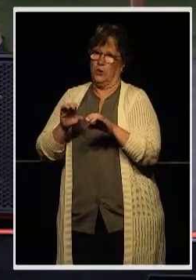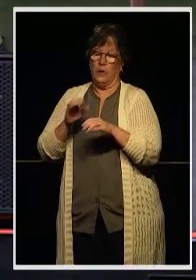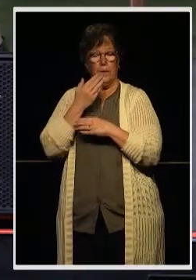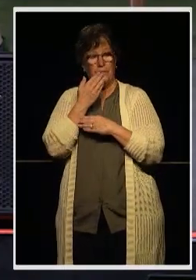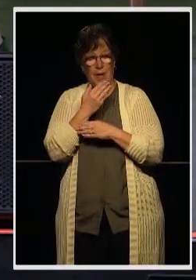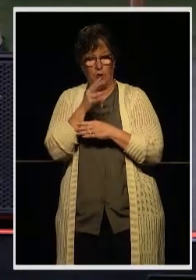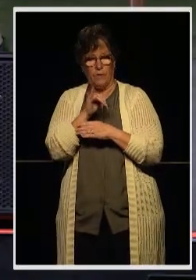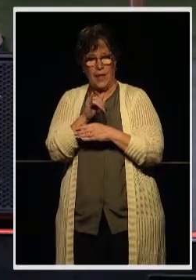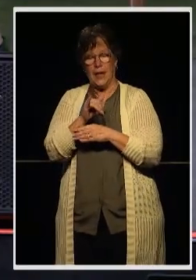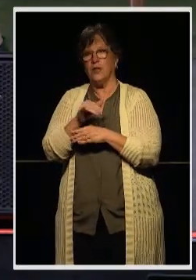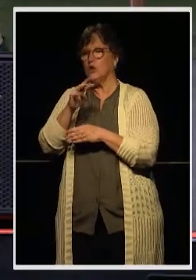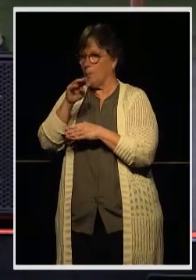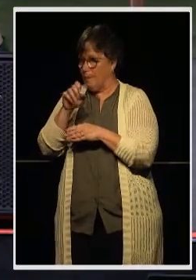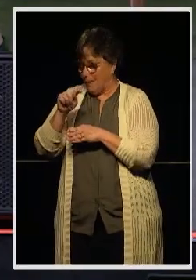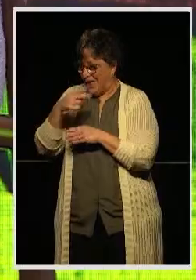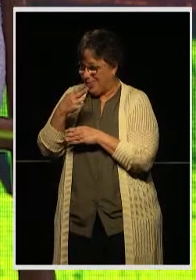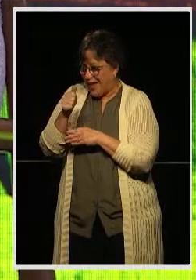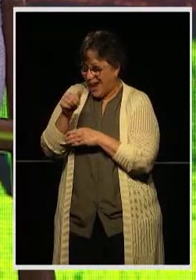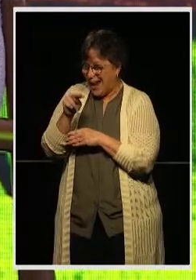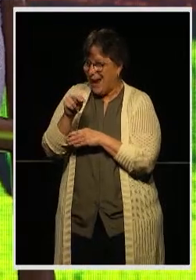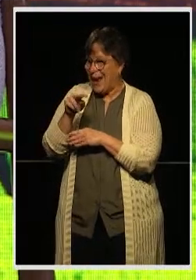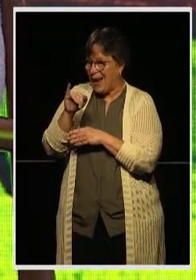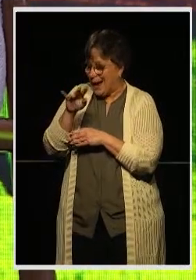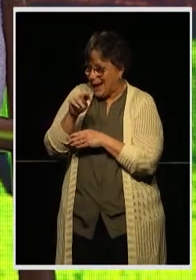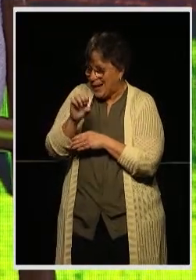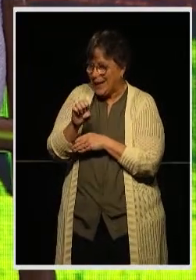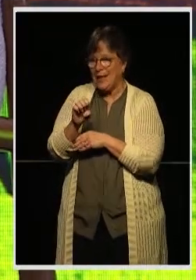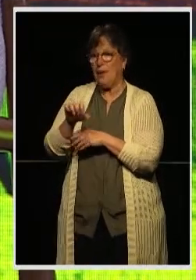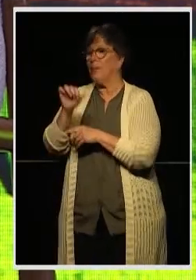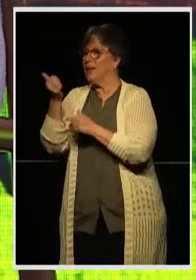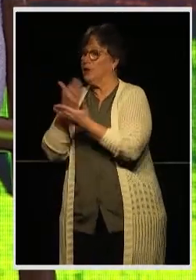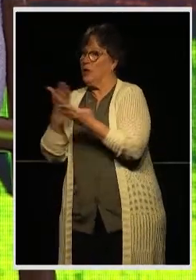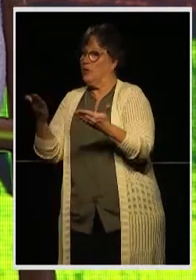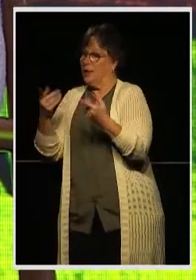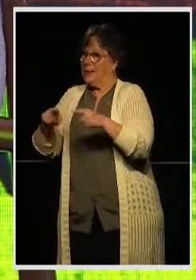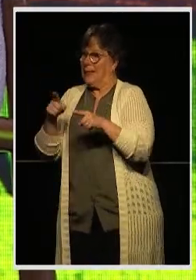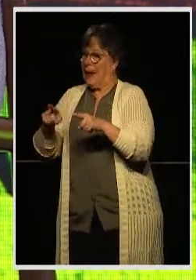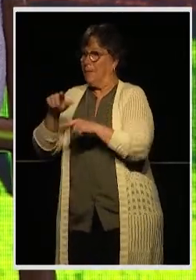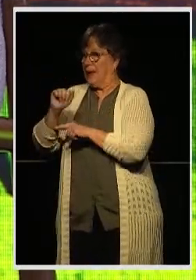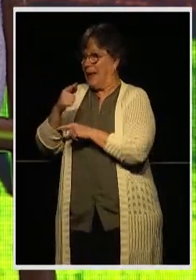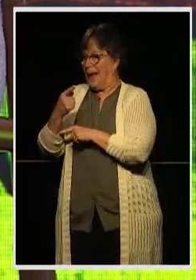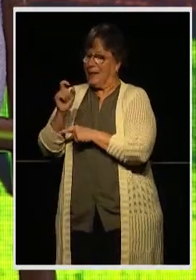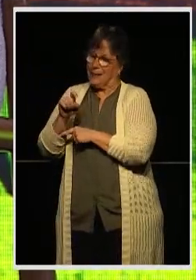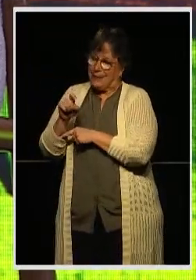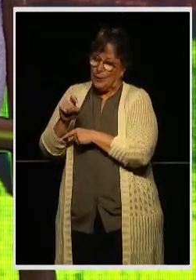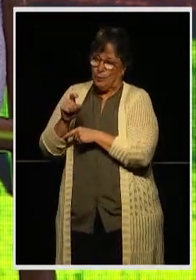but there are other things that occur in agriculture that maybe